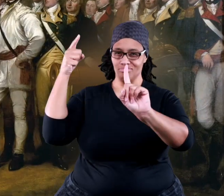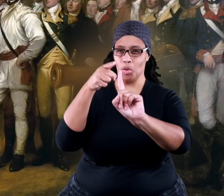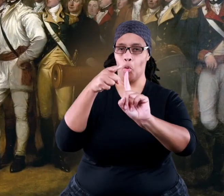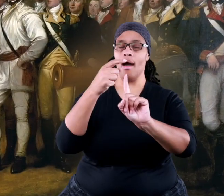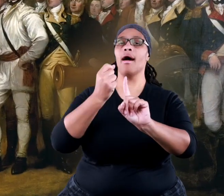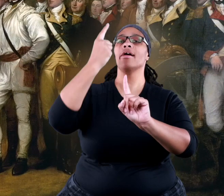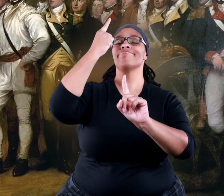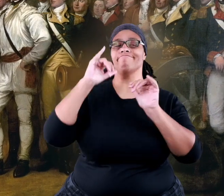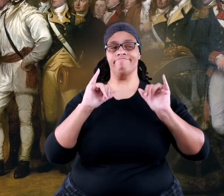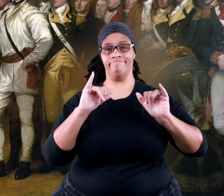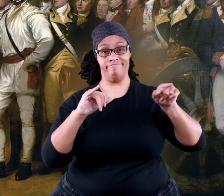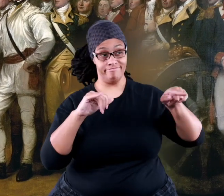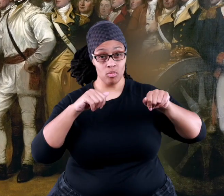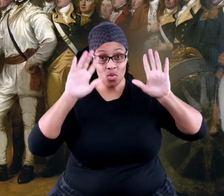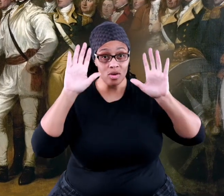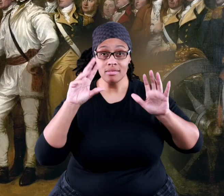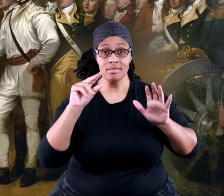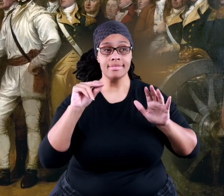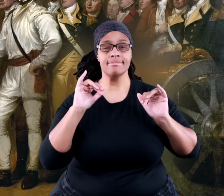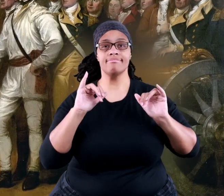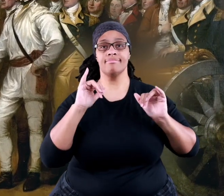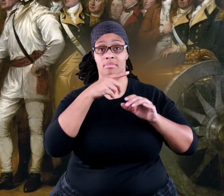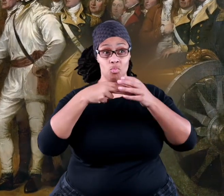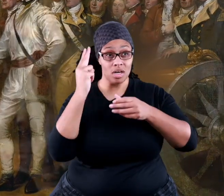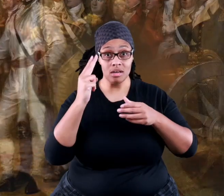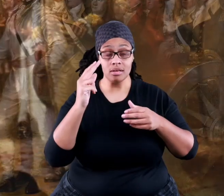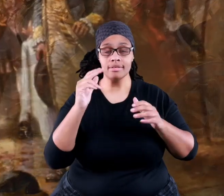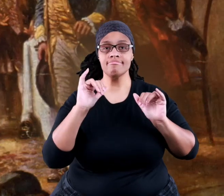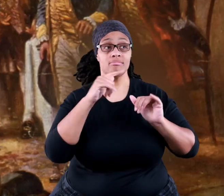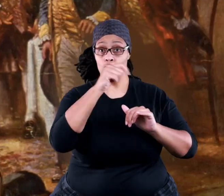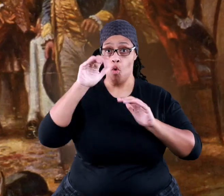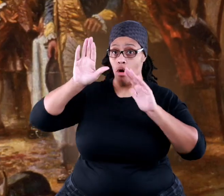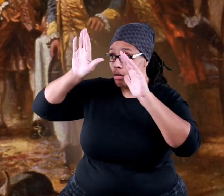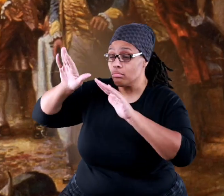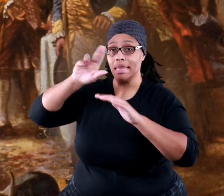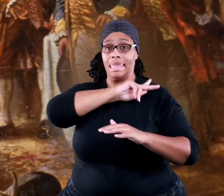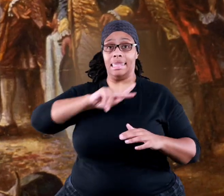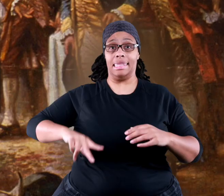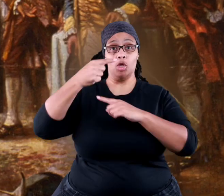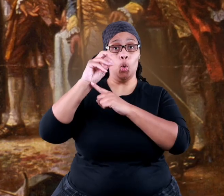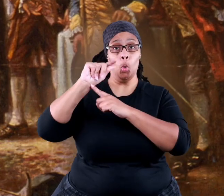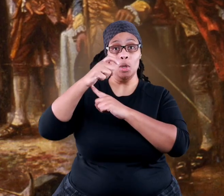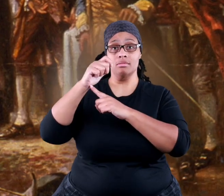point understood. They would not surrender. They would not quit. They were no longer subjects of